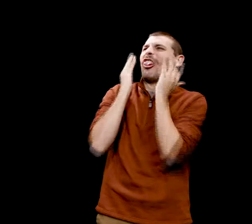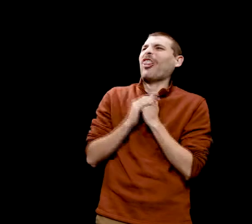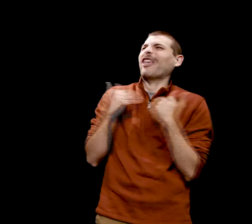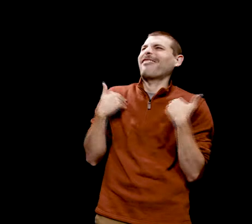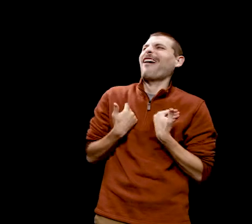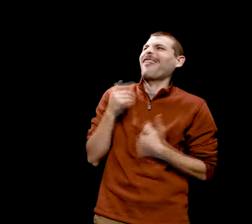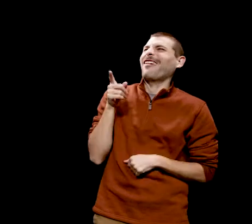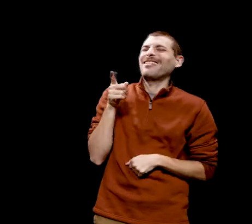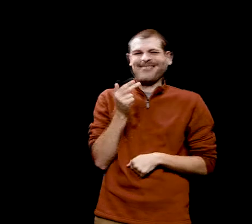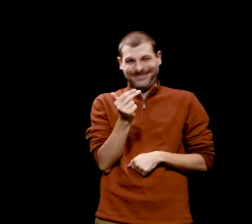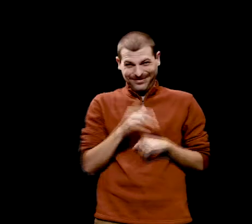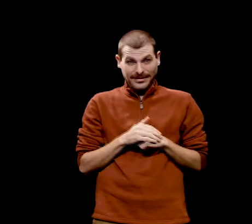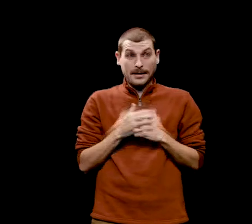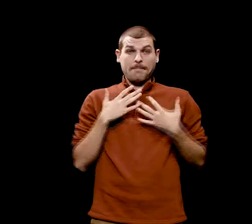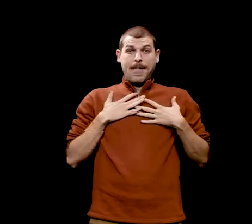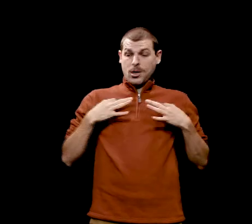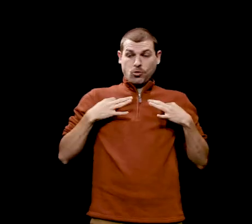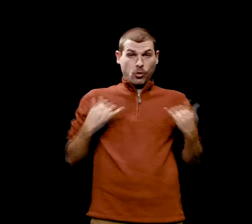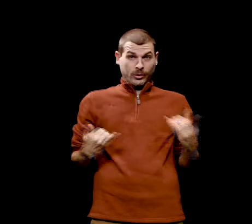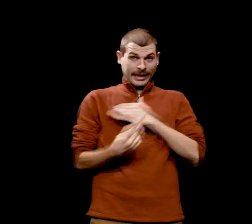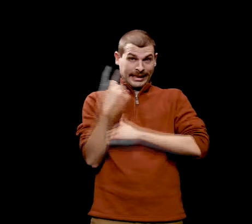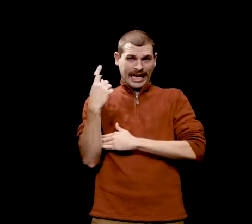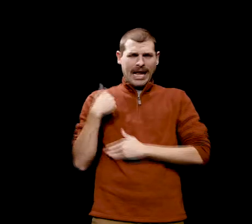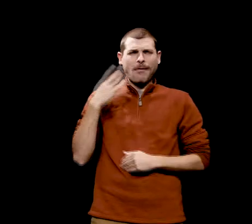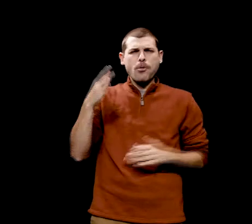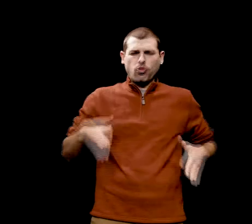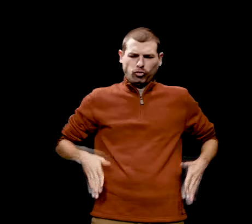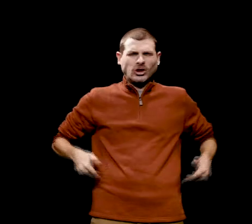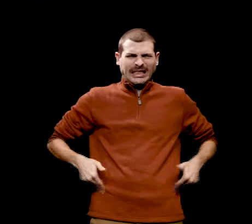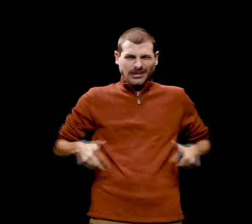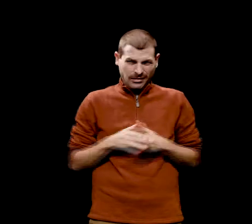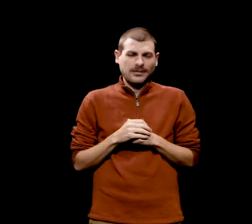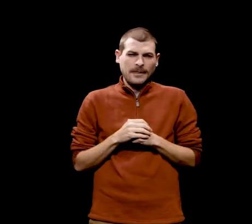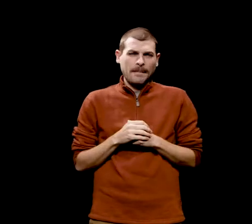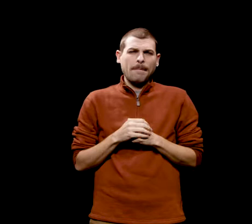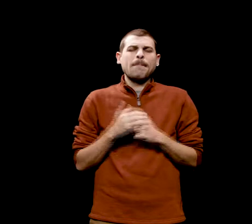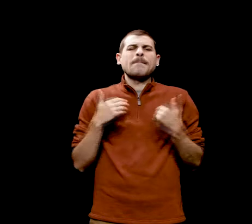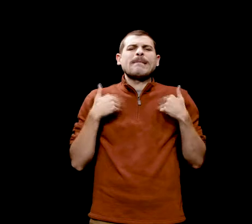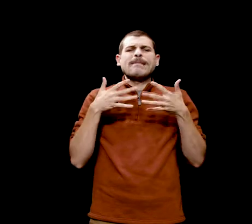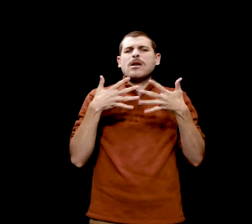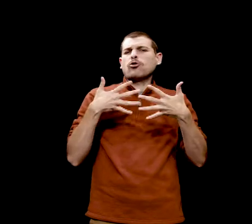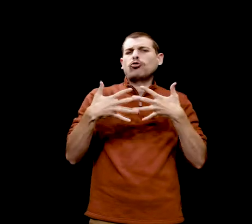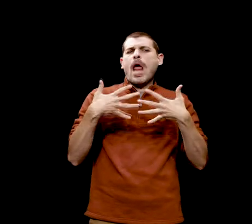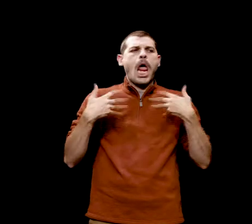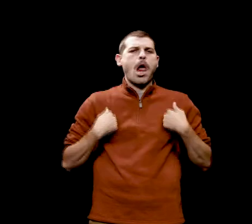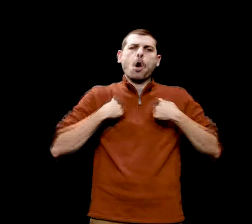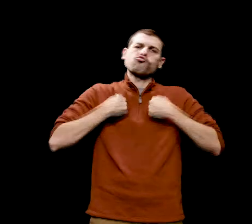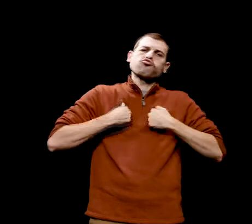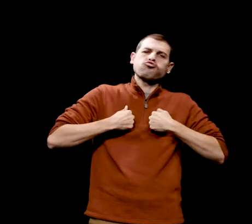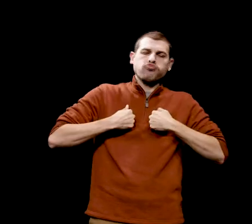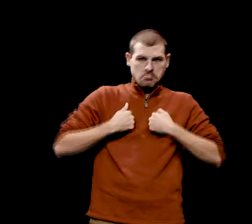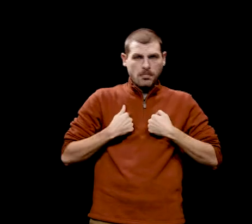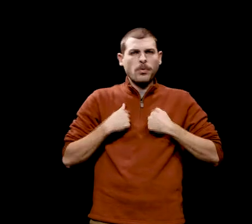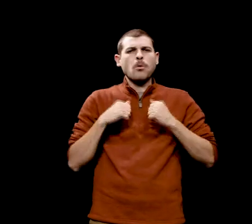In terms of what I'm wearing today, I'm wearing jeans, I'm wearing a gray blazer and